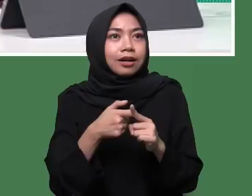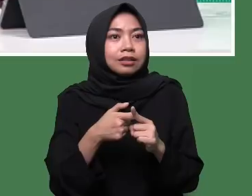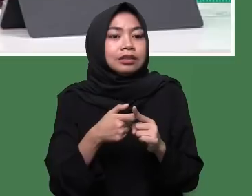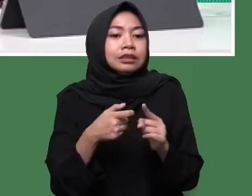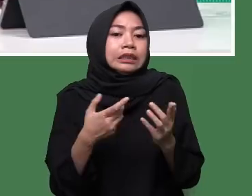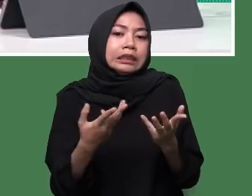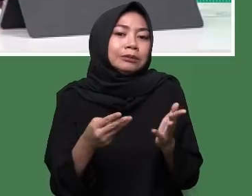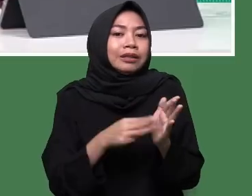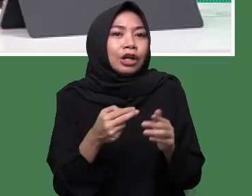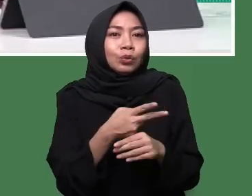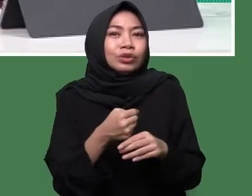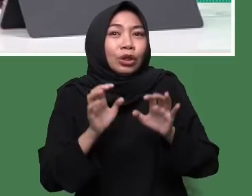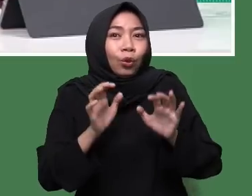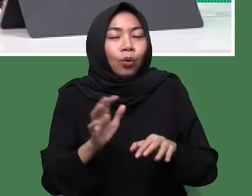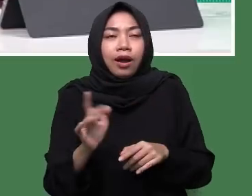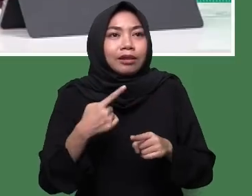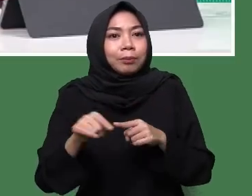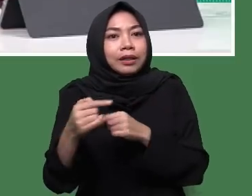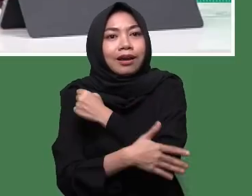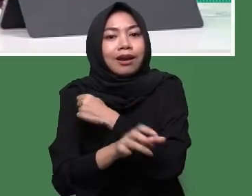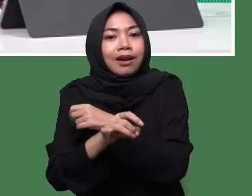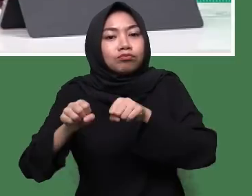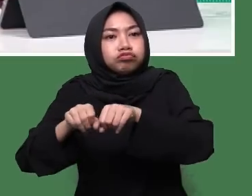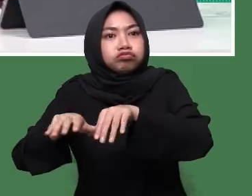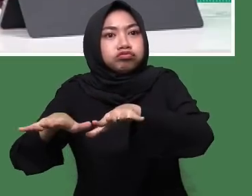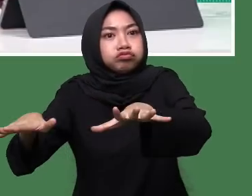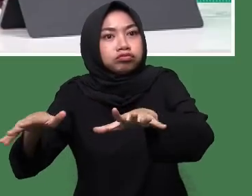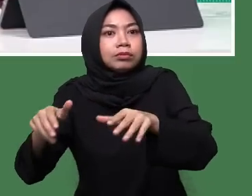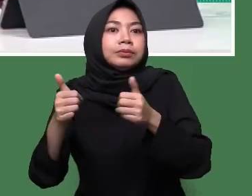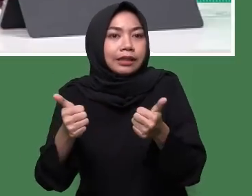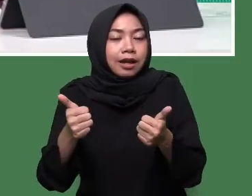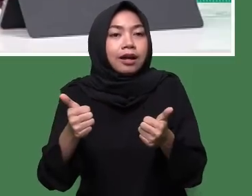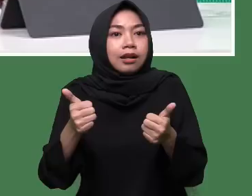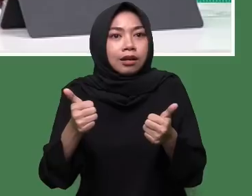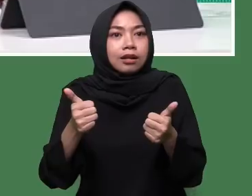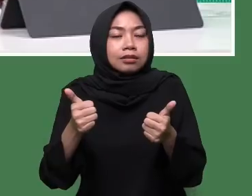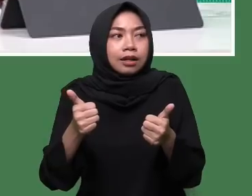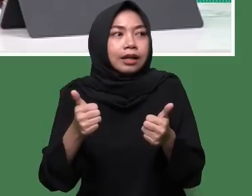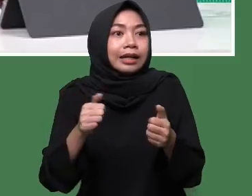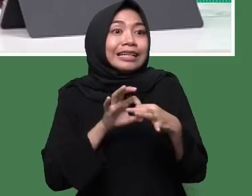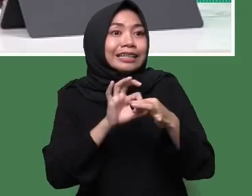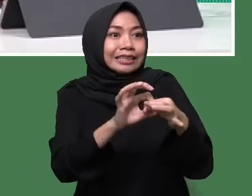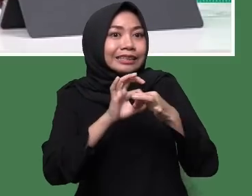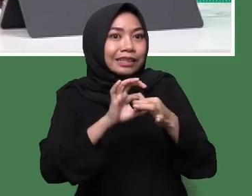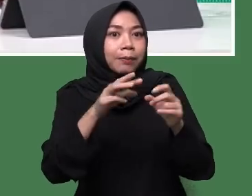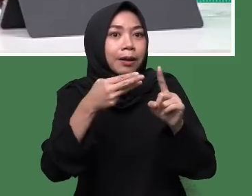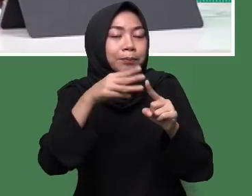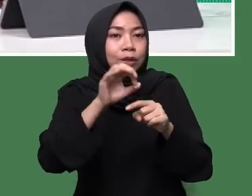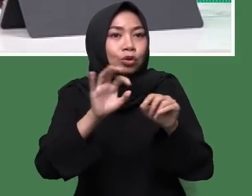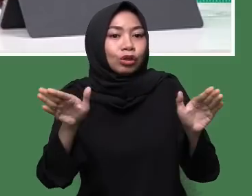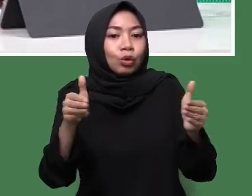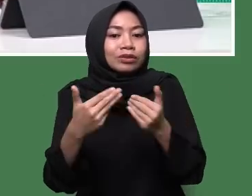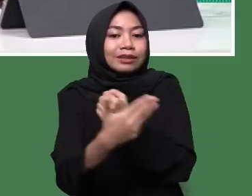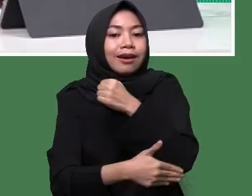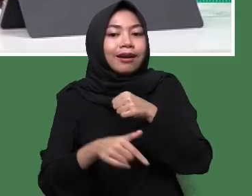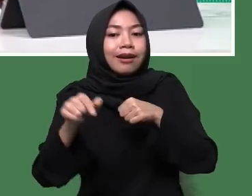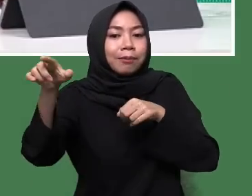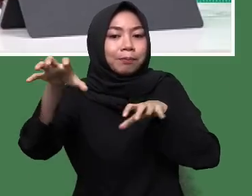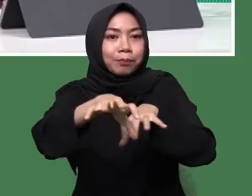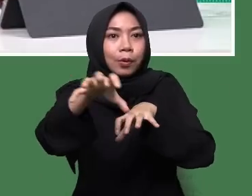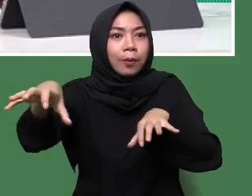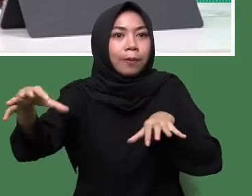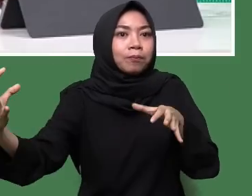but I think also in other countries. And we want to make sure that the biosecurity cooperation among countries in